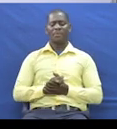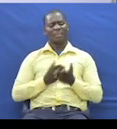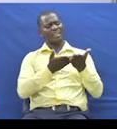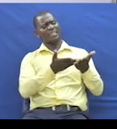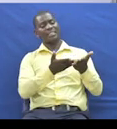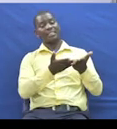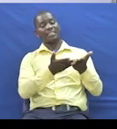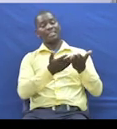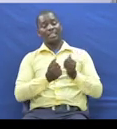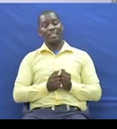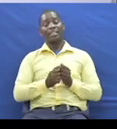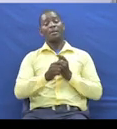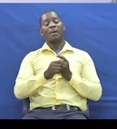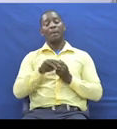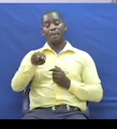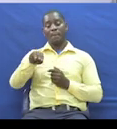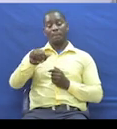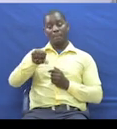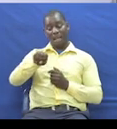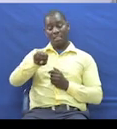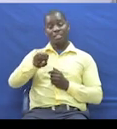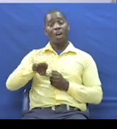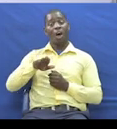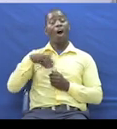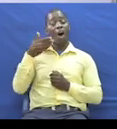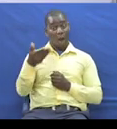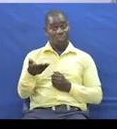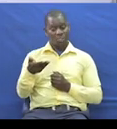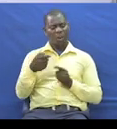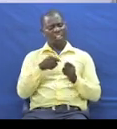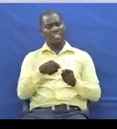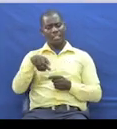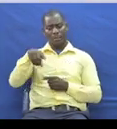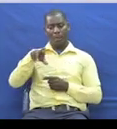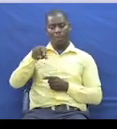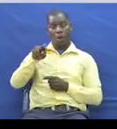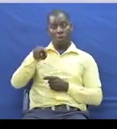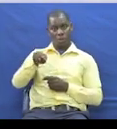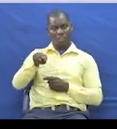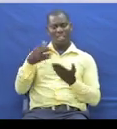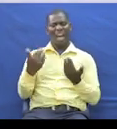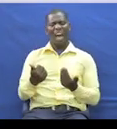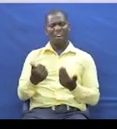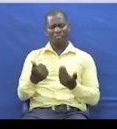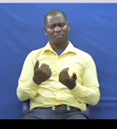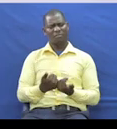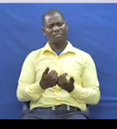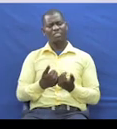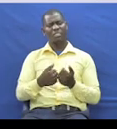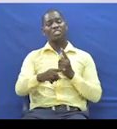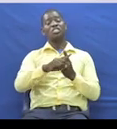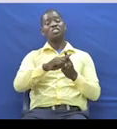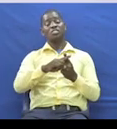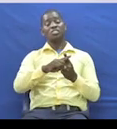the mass of this proton. But also, this proton has a charge of a positive. Being a positive